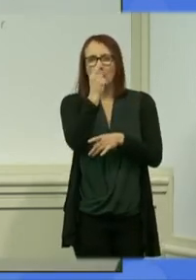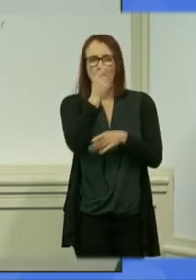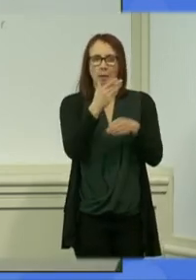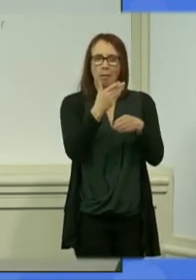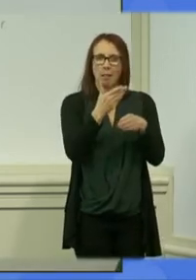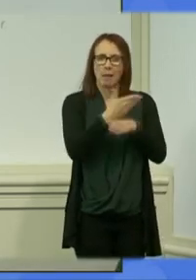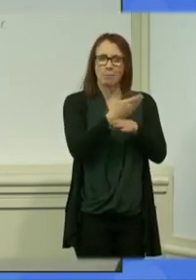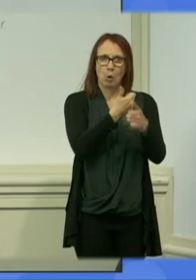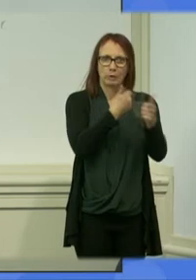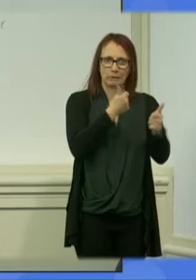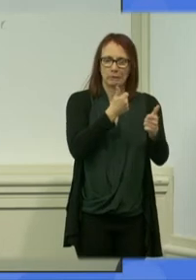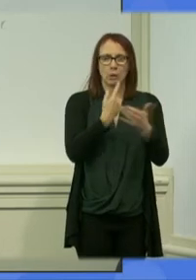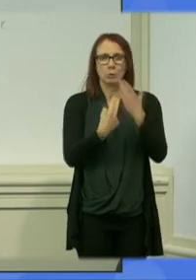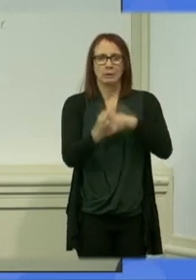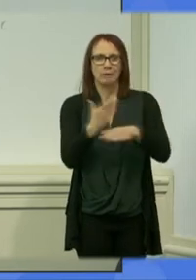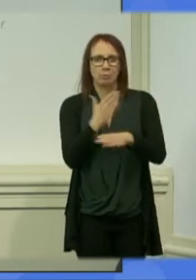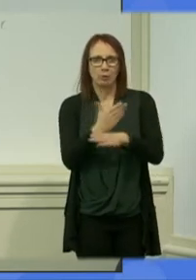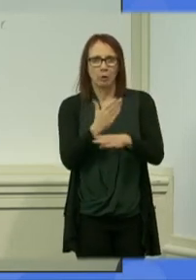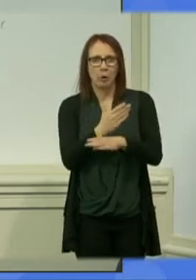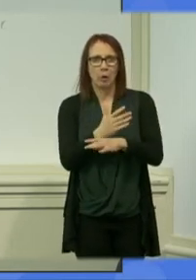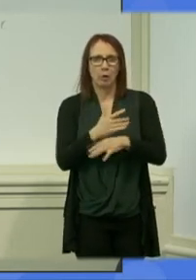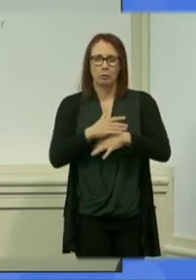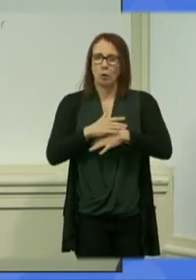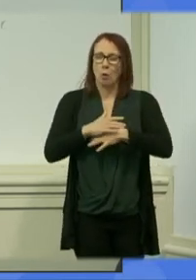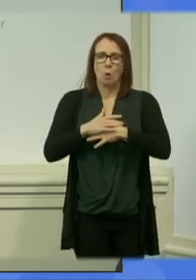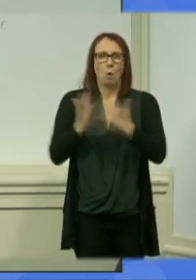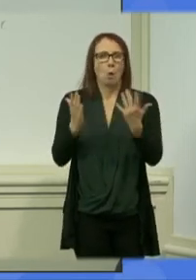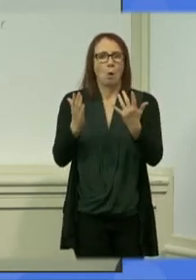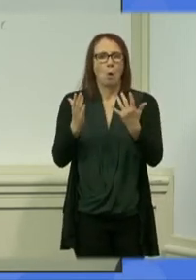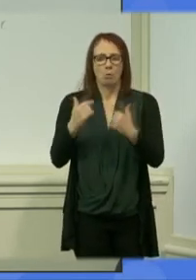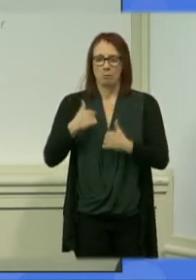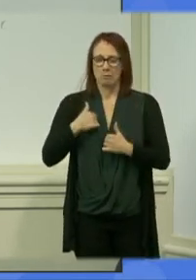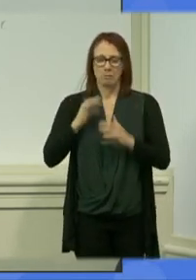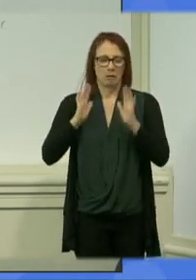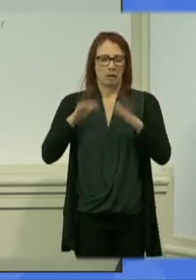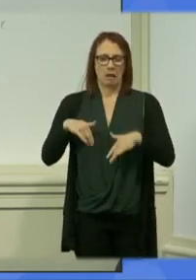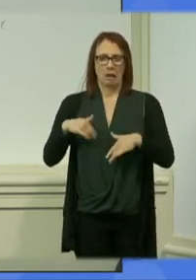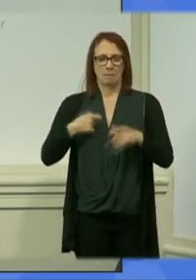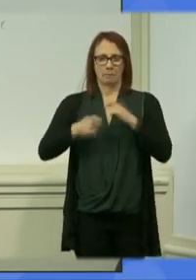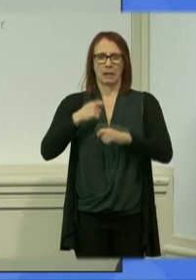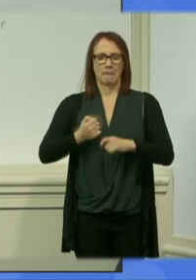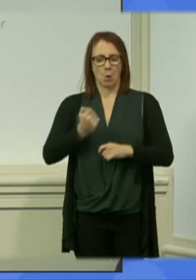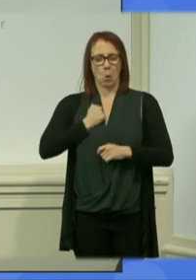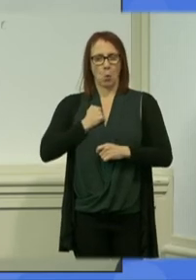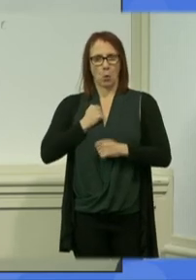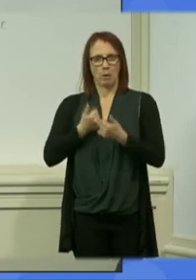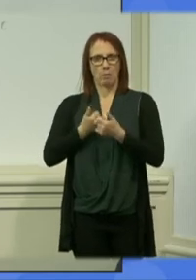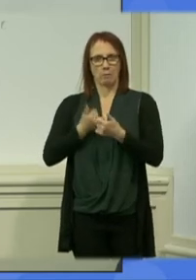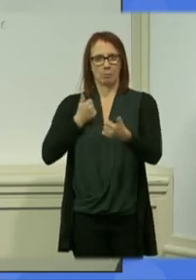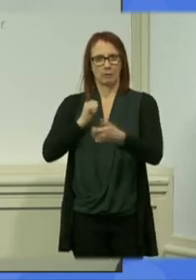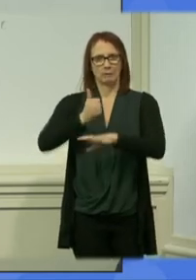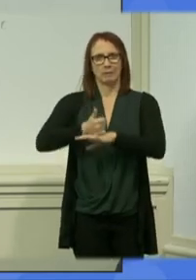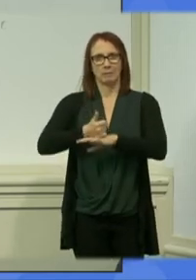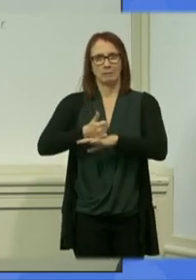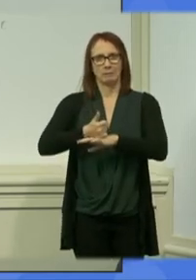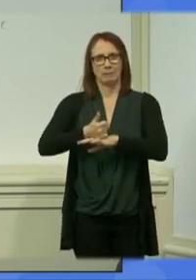could be self-employed, or perfectly legitimately, I might prefer to be the managing director of my own company.